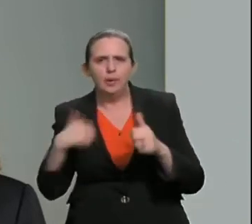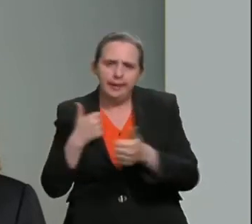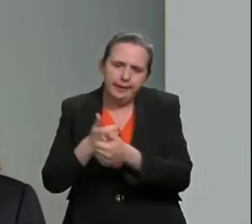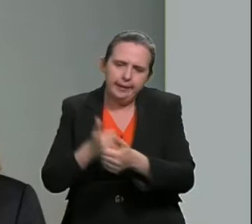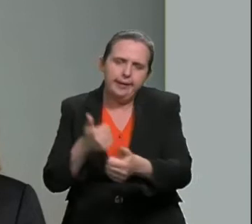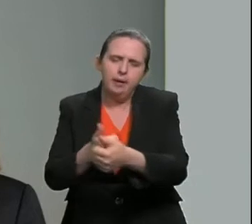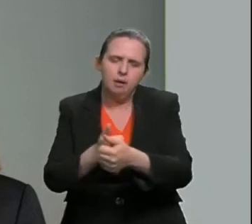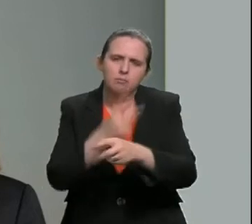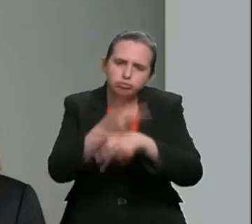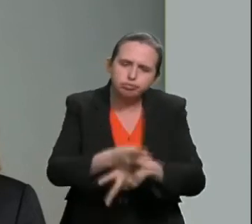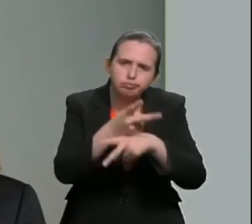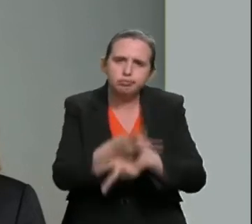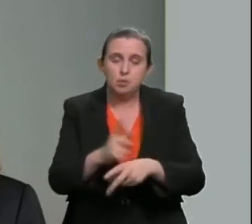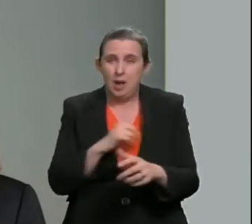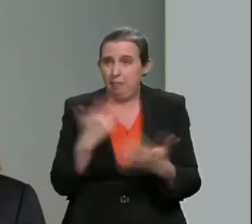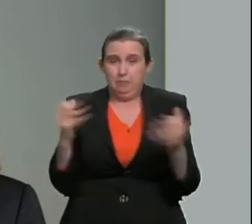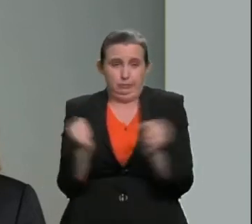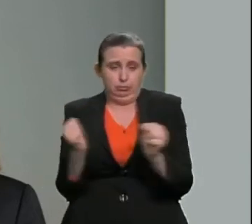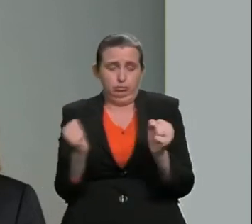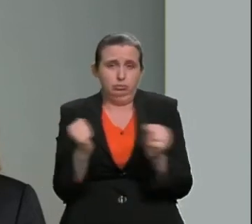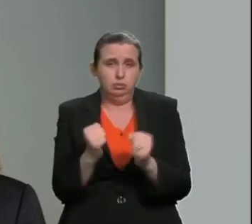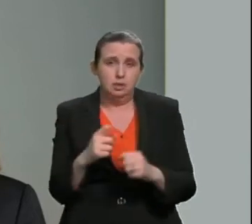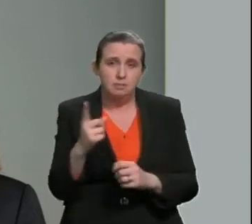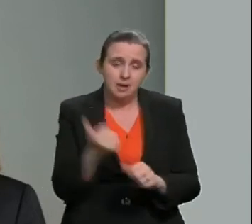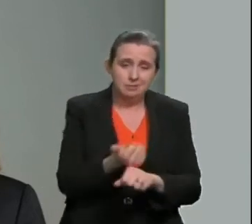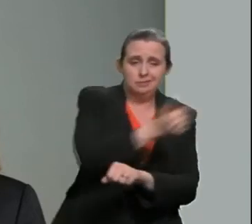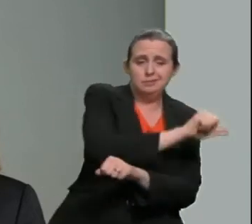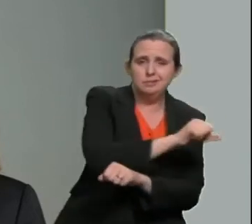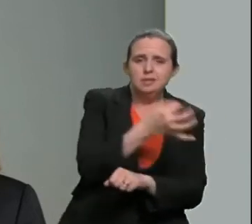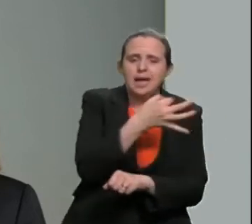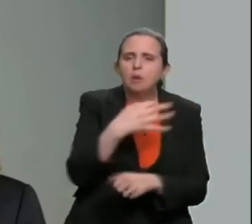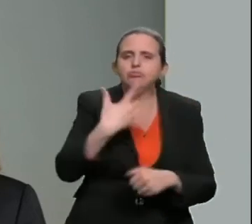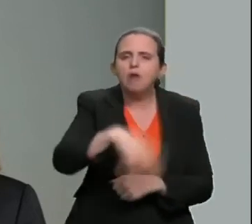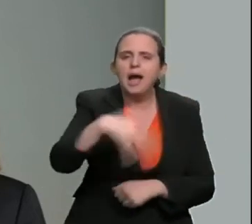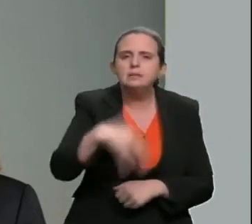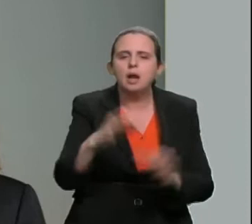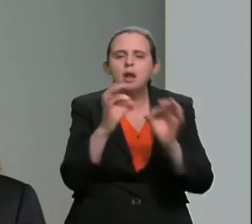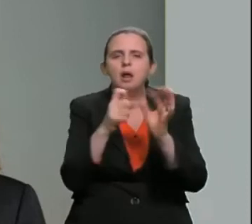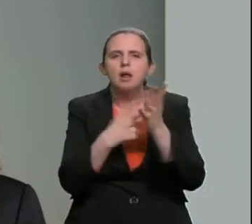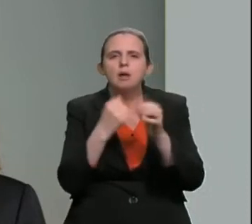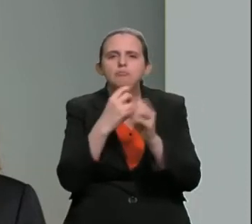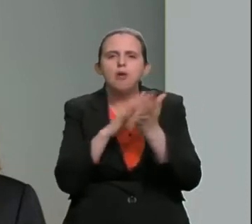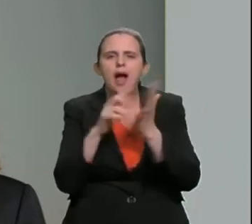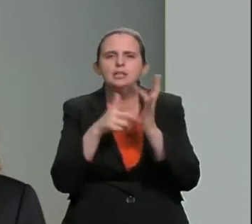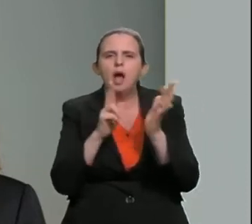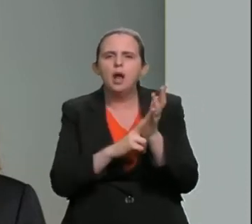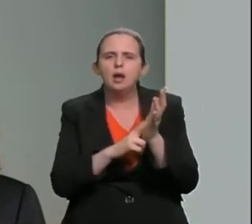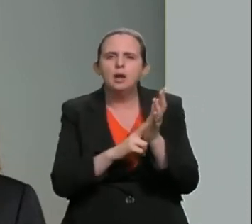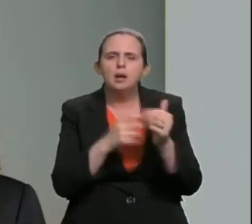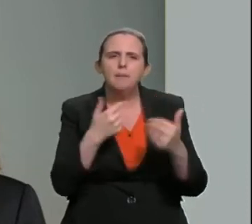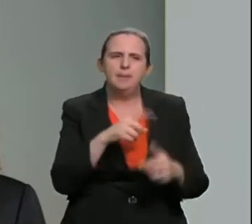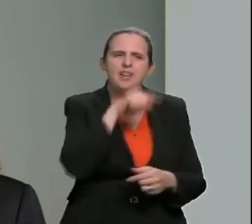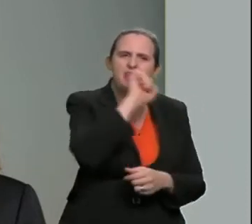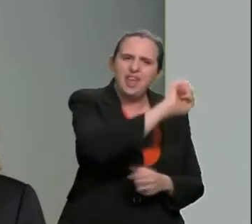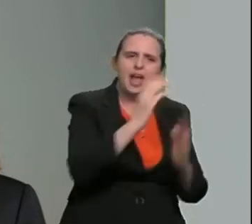homeless to our town, and we do not have the resources to meet this need. 3 homeless people have died, and